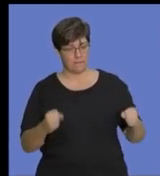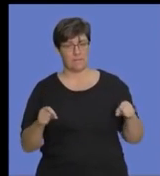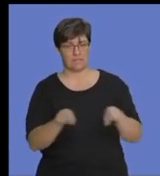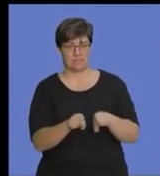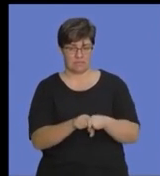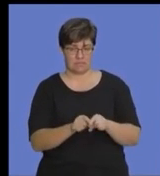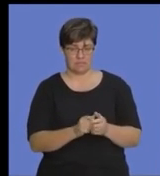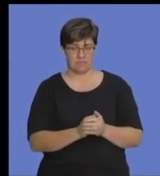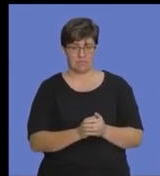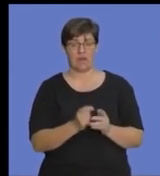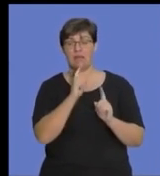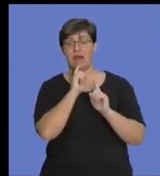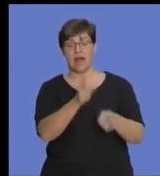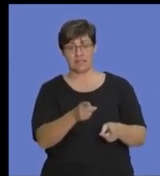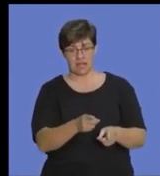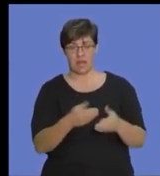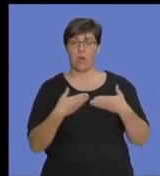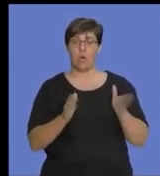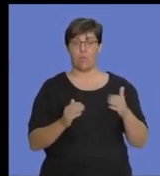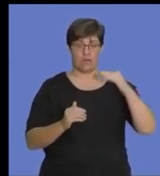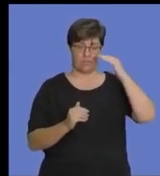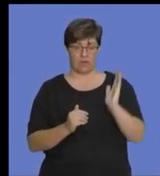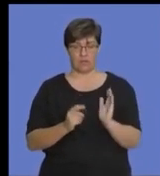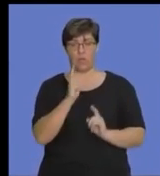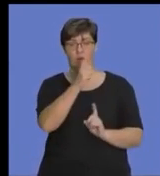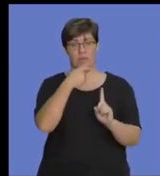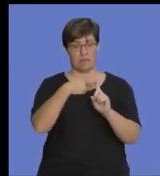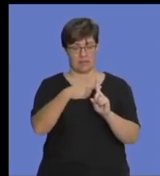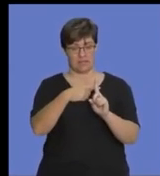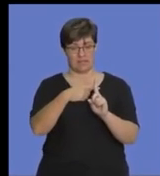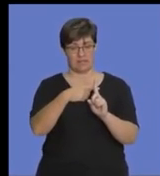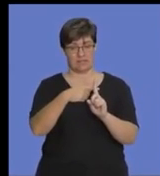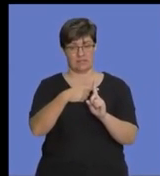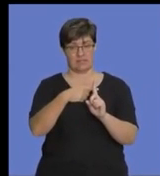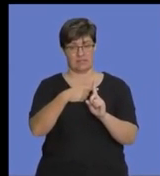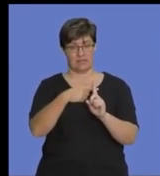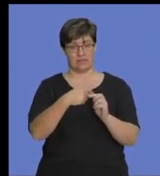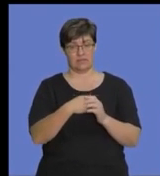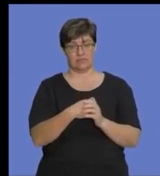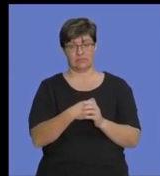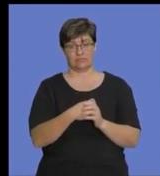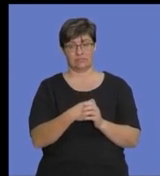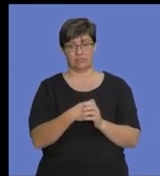the interest was still the same. So I'm just going to say answer, open the bracket, 1+,